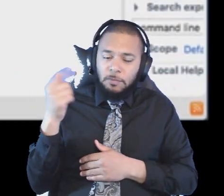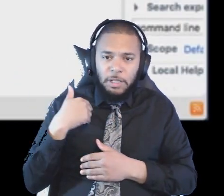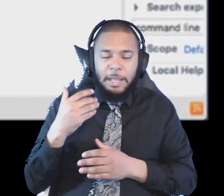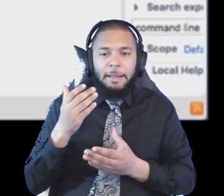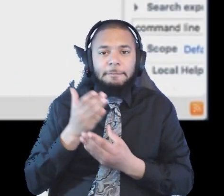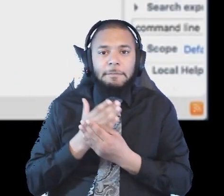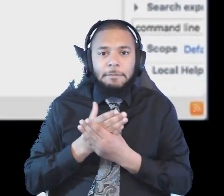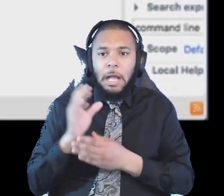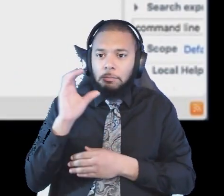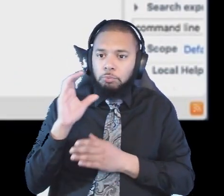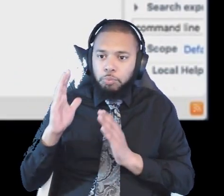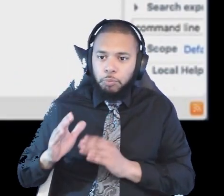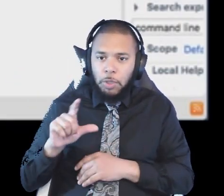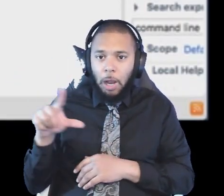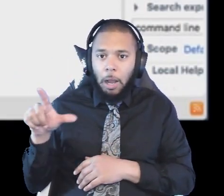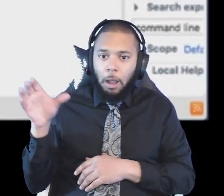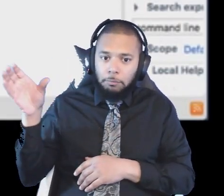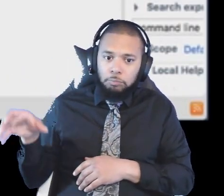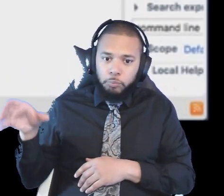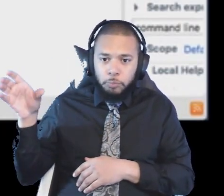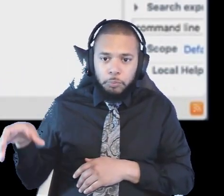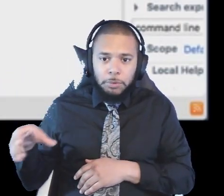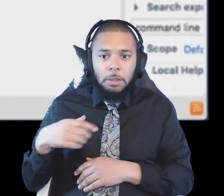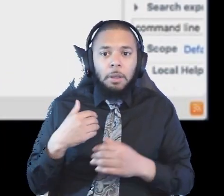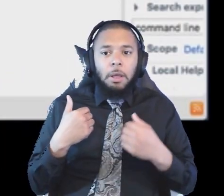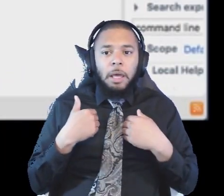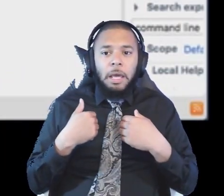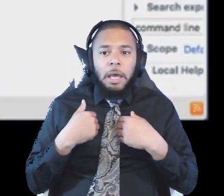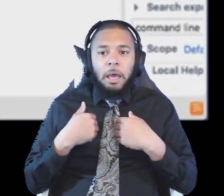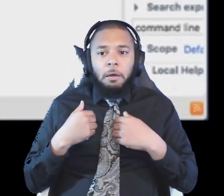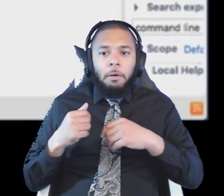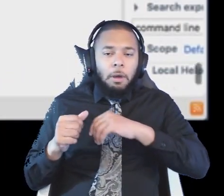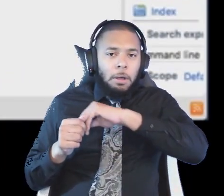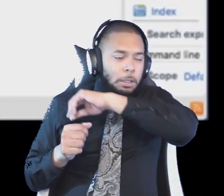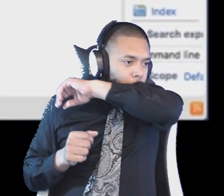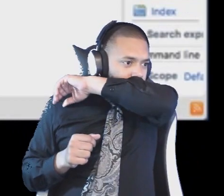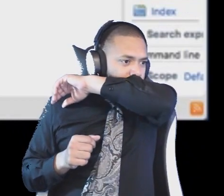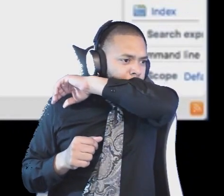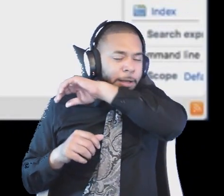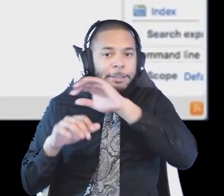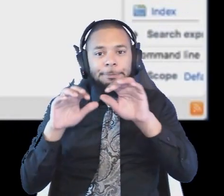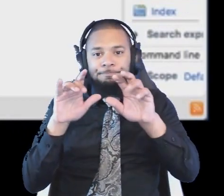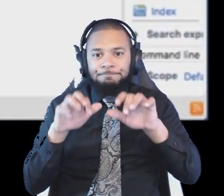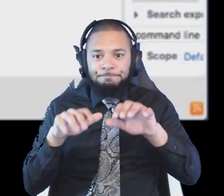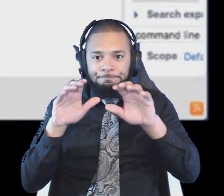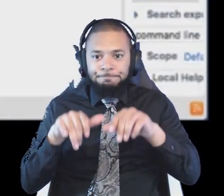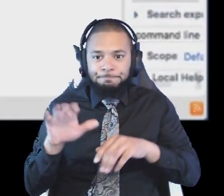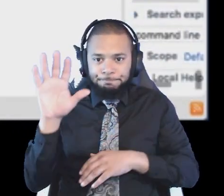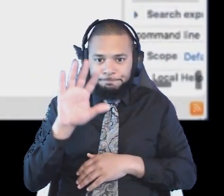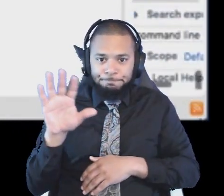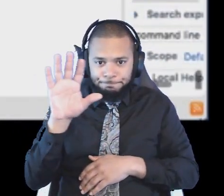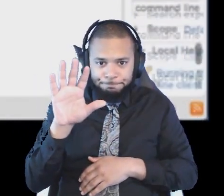browser off to the left. I have an environment, an area that I can edit and type things in,